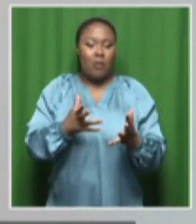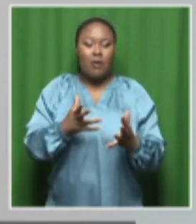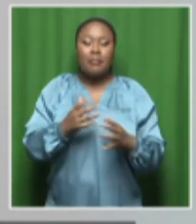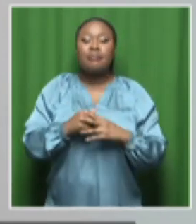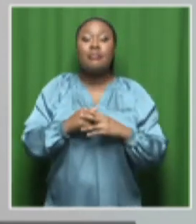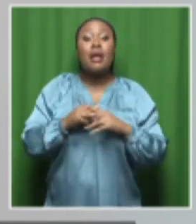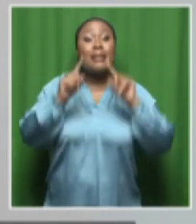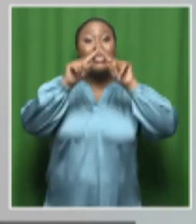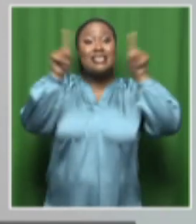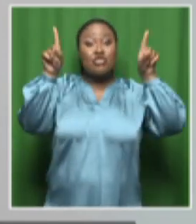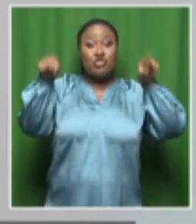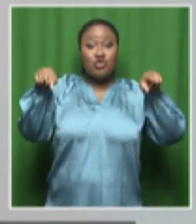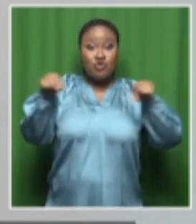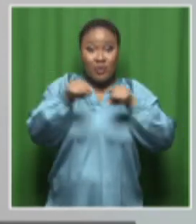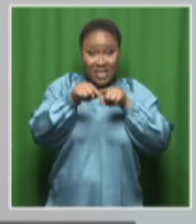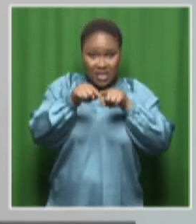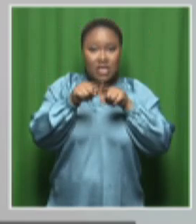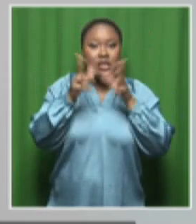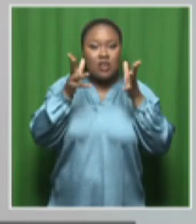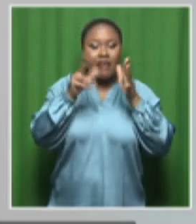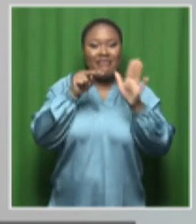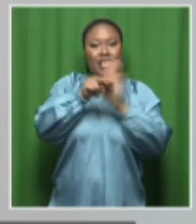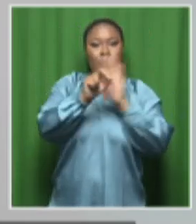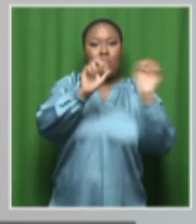on screens you have, and then also